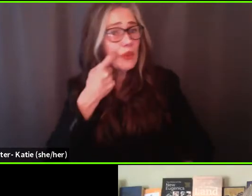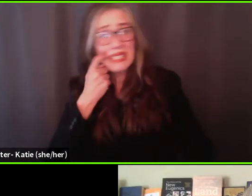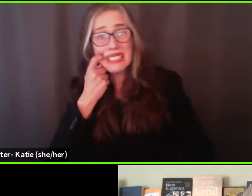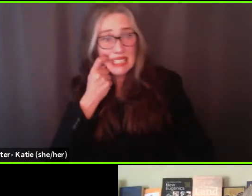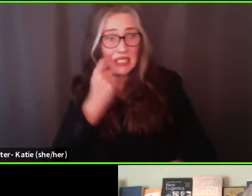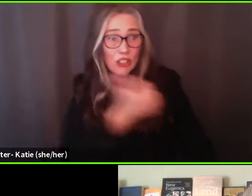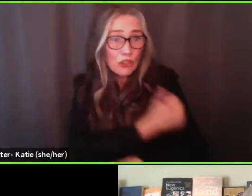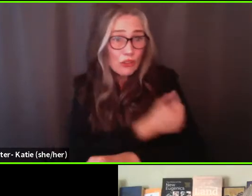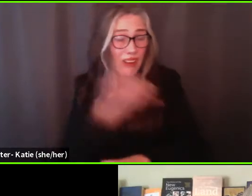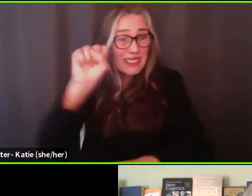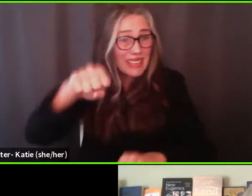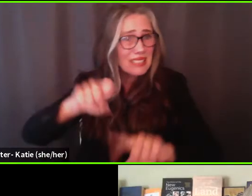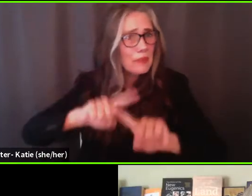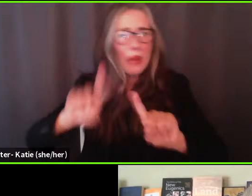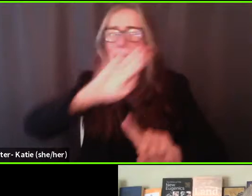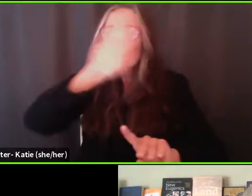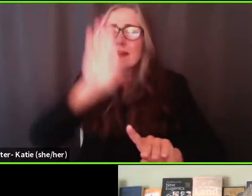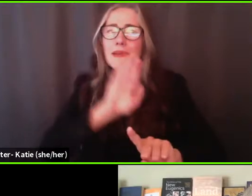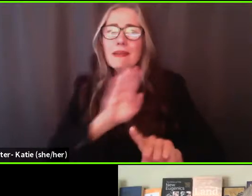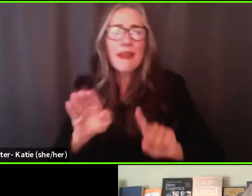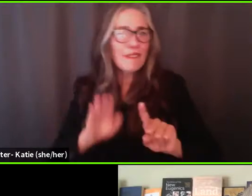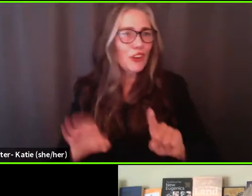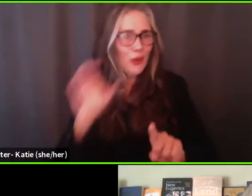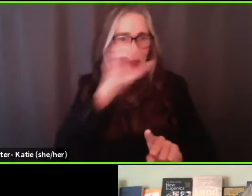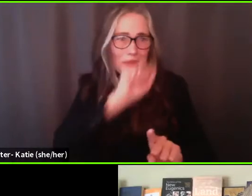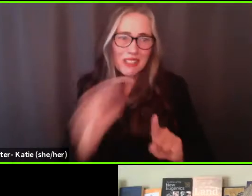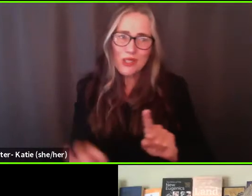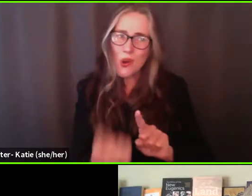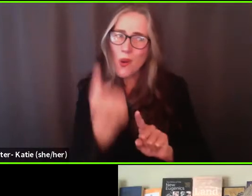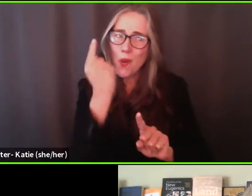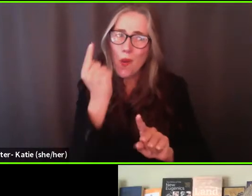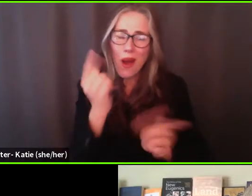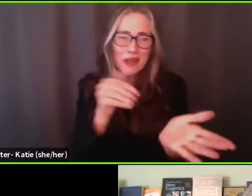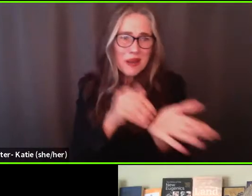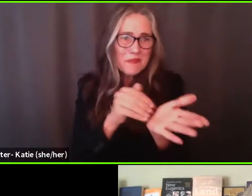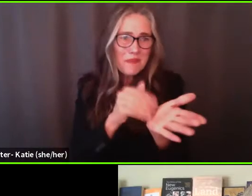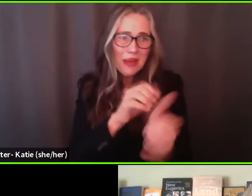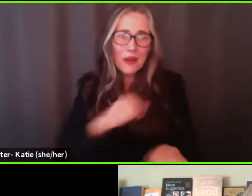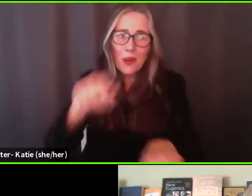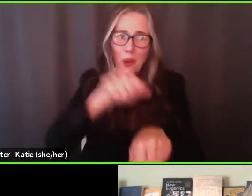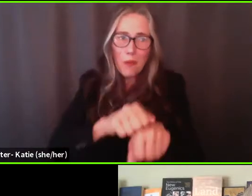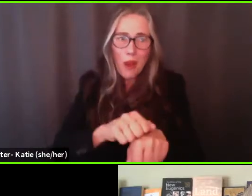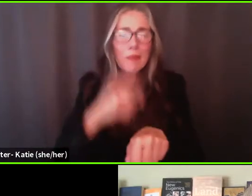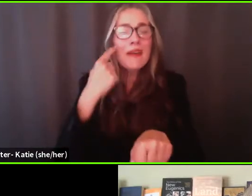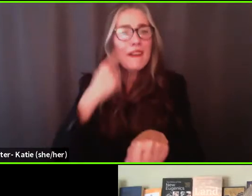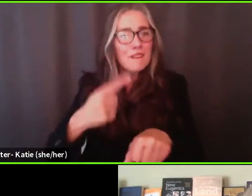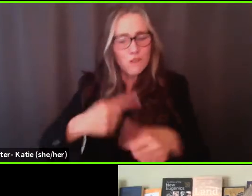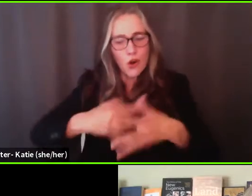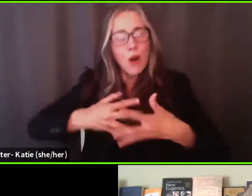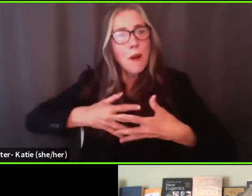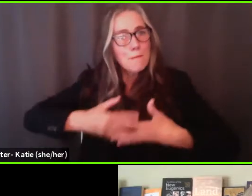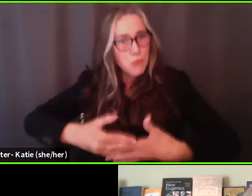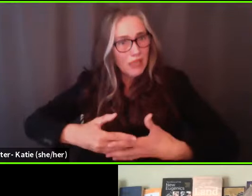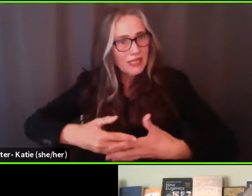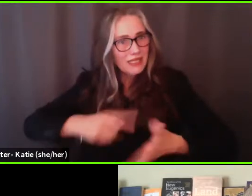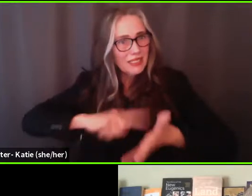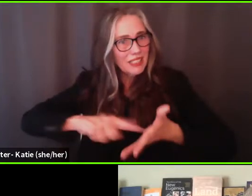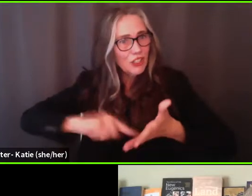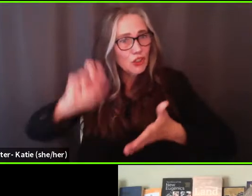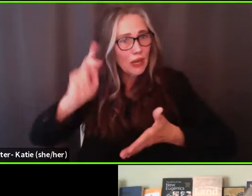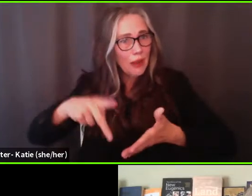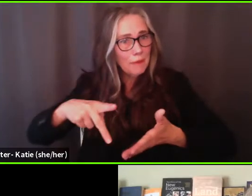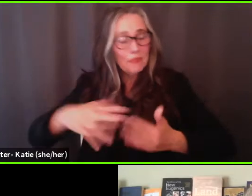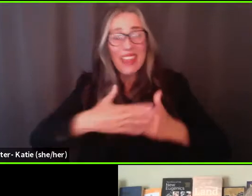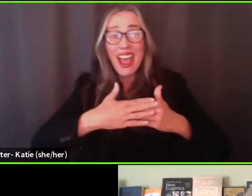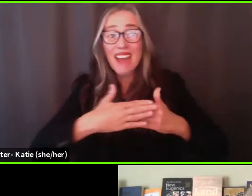appointment but this put her on the radar and led to her own criminalization uh after that point she never